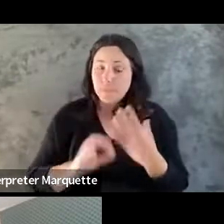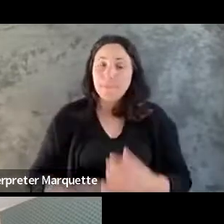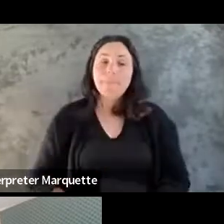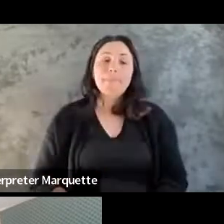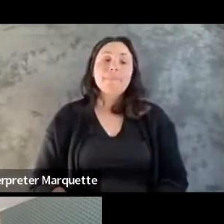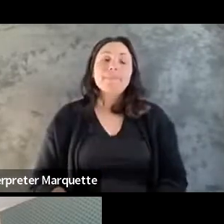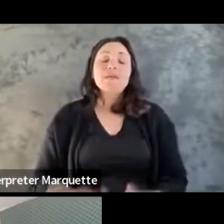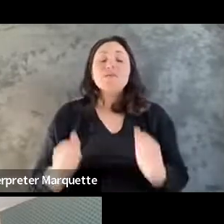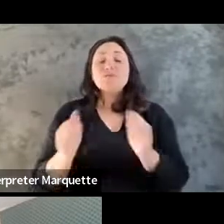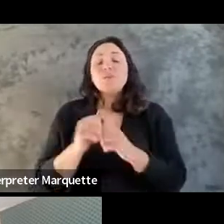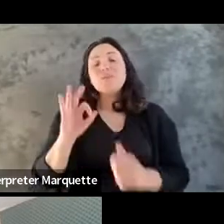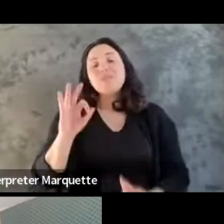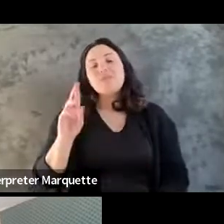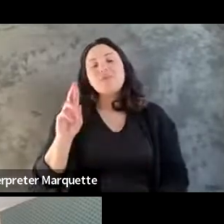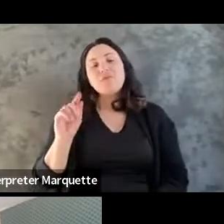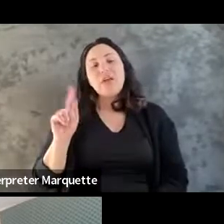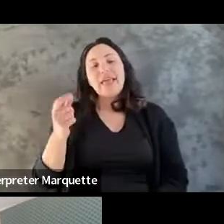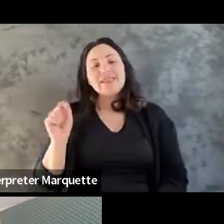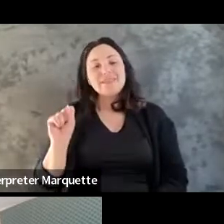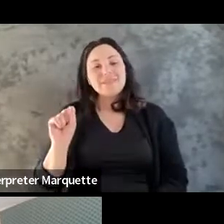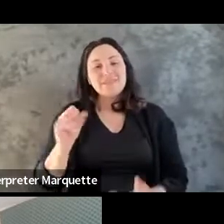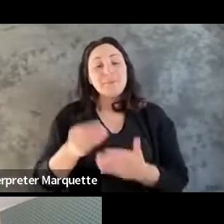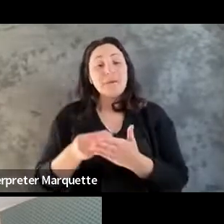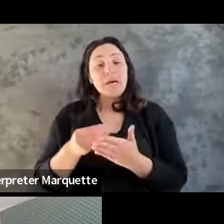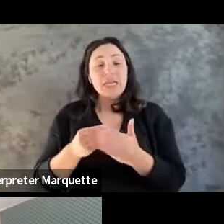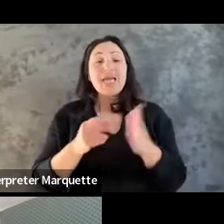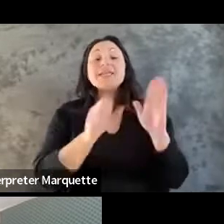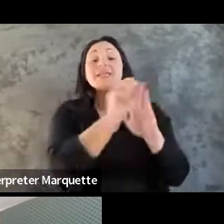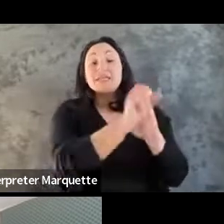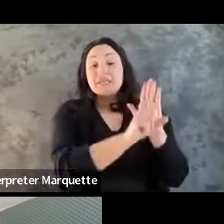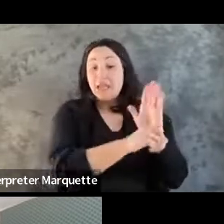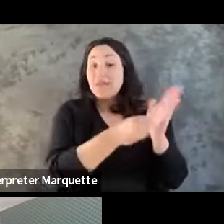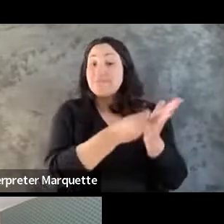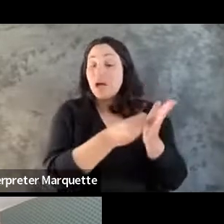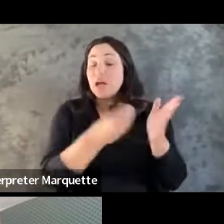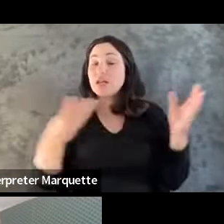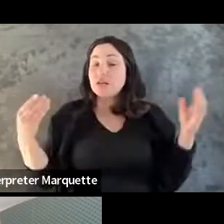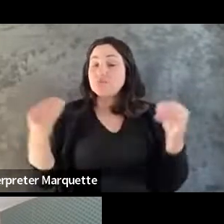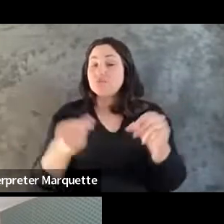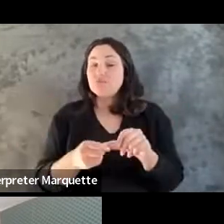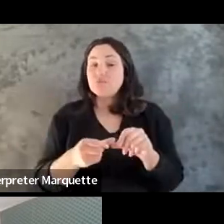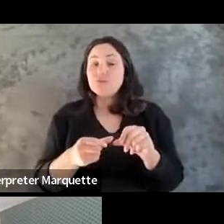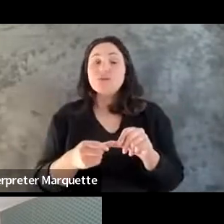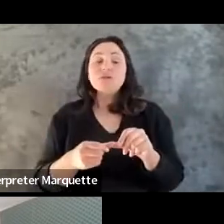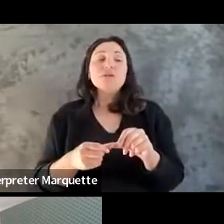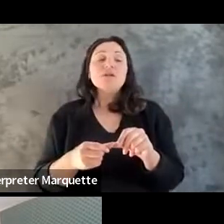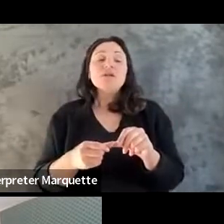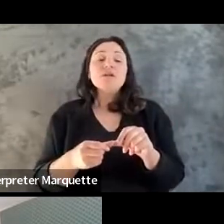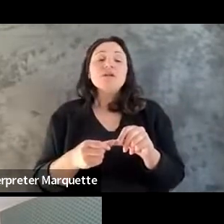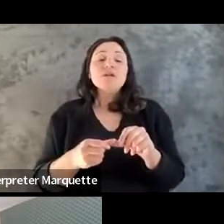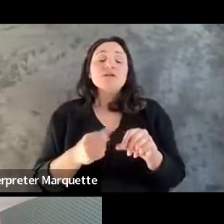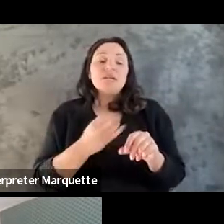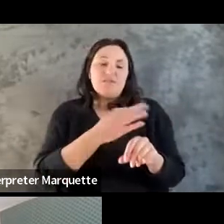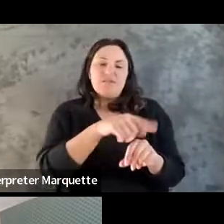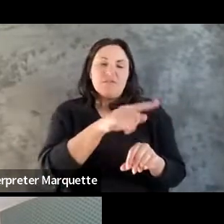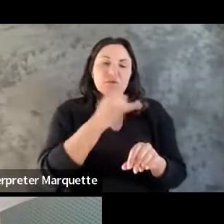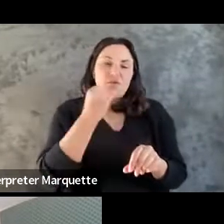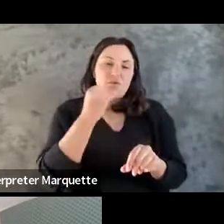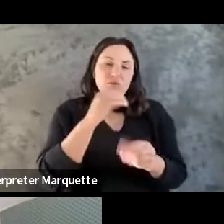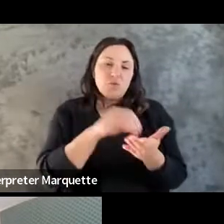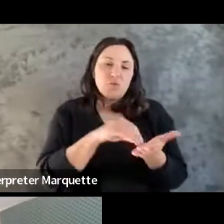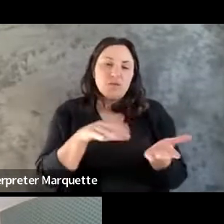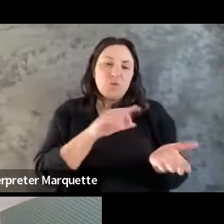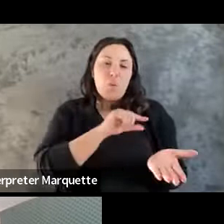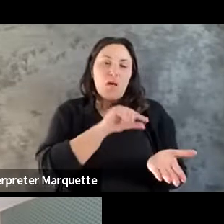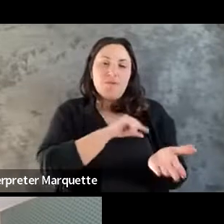Friends money and also some state funding that we will get for students who potentially qualify for, whether it's, we